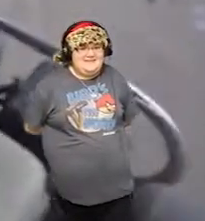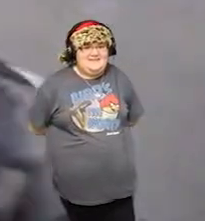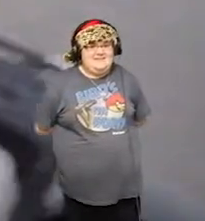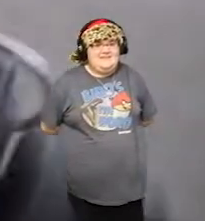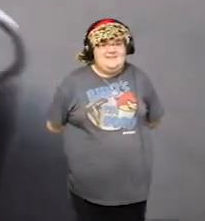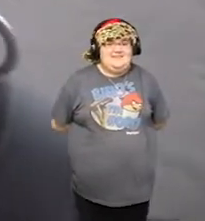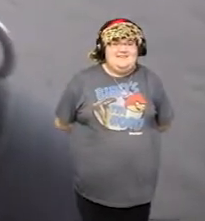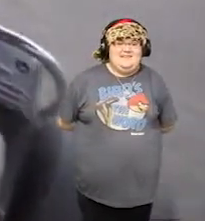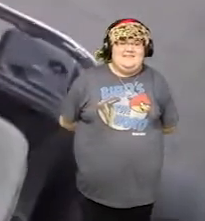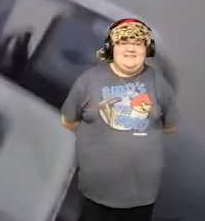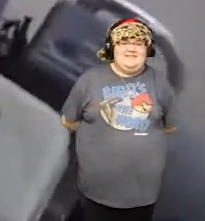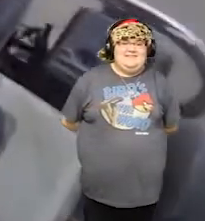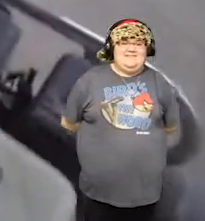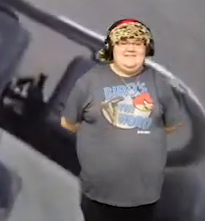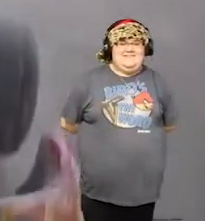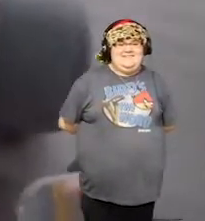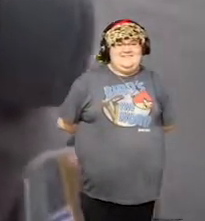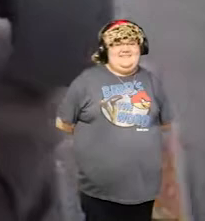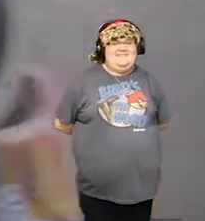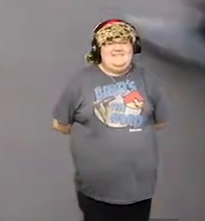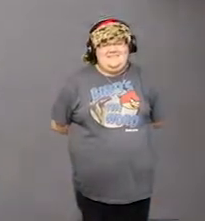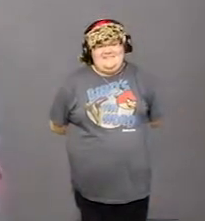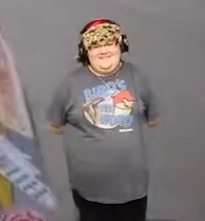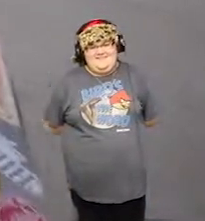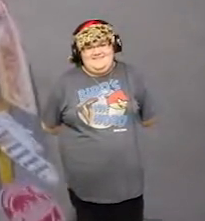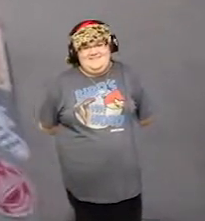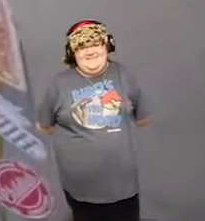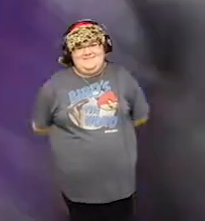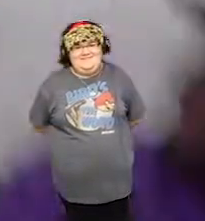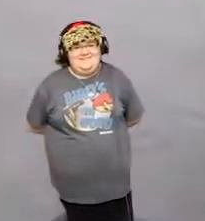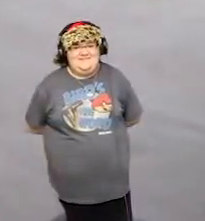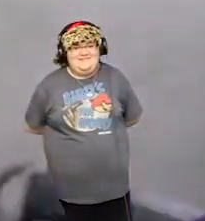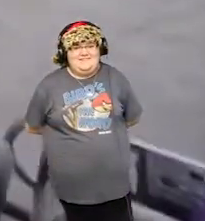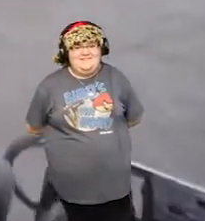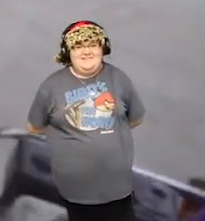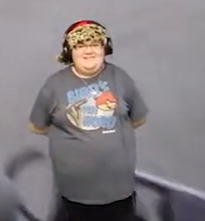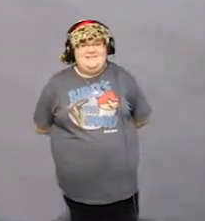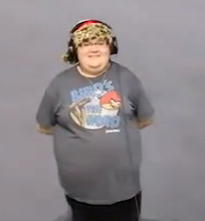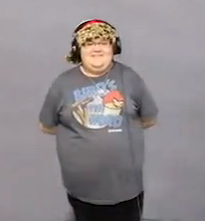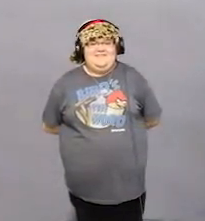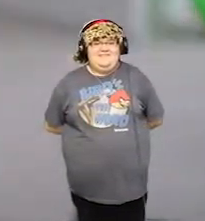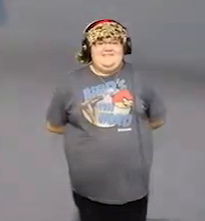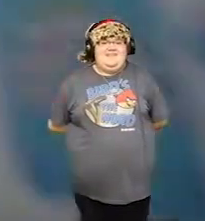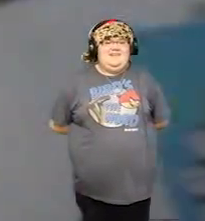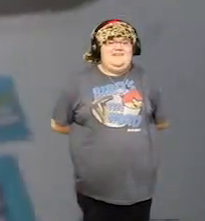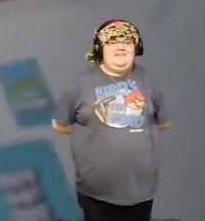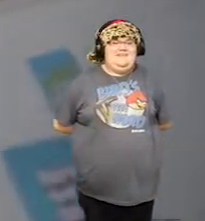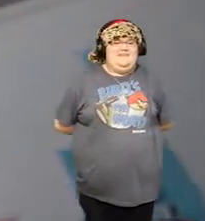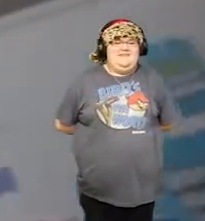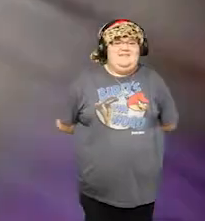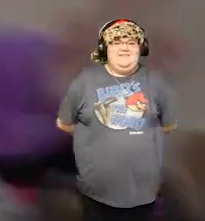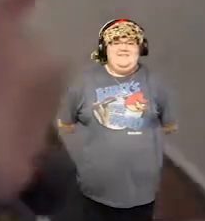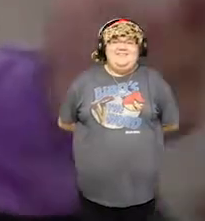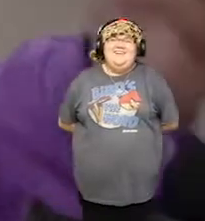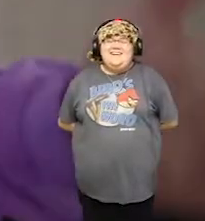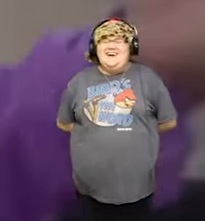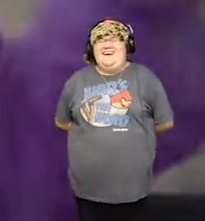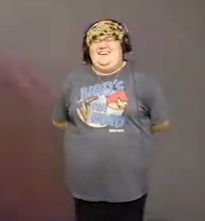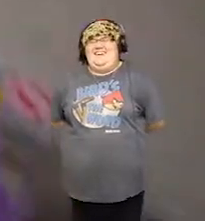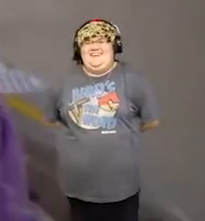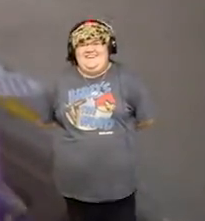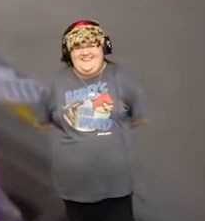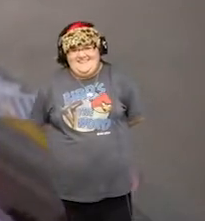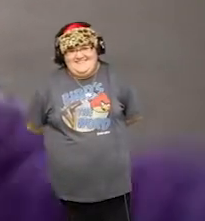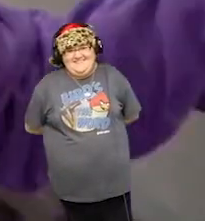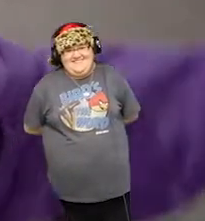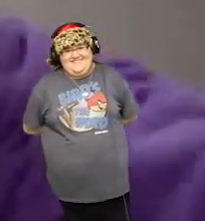I hit that corner. You're shit, bro. Stop! Yo, bro. The way you drifted around that corner, I felt like a proud dad. Yo, real friends, how